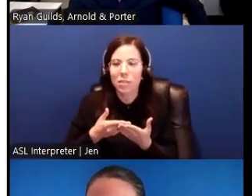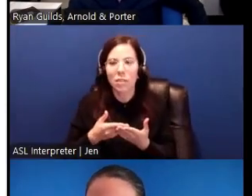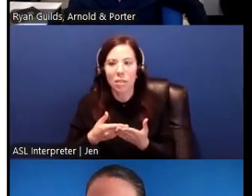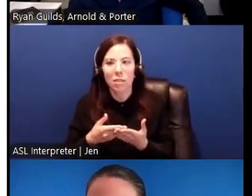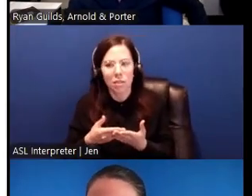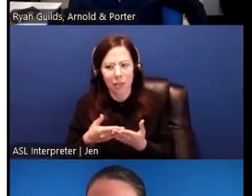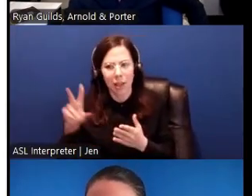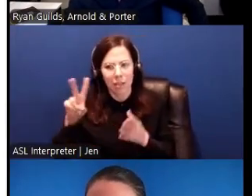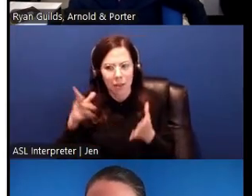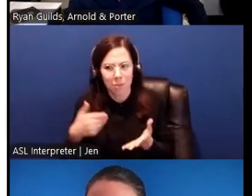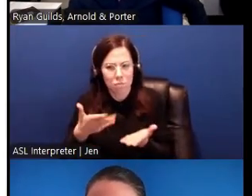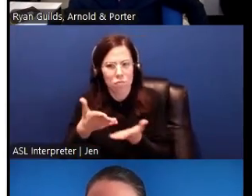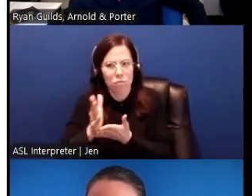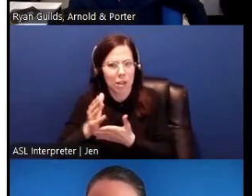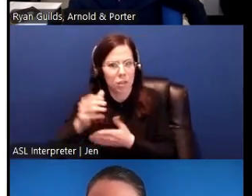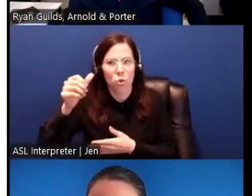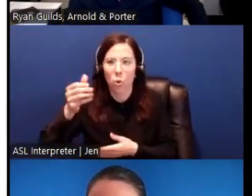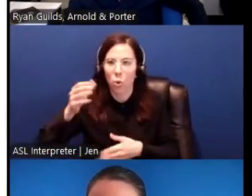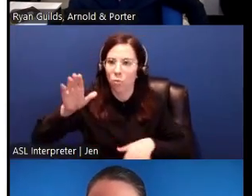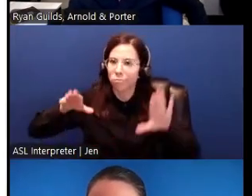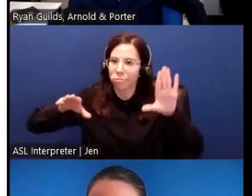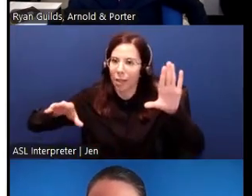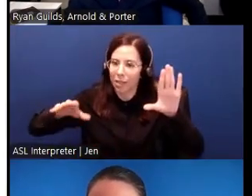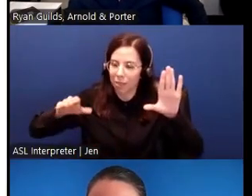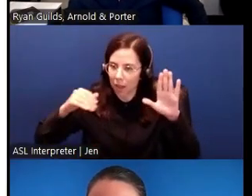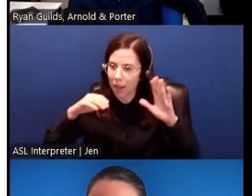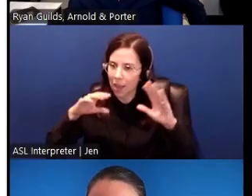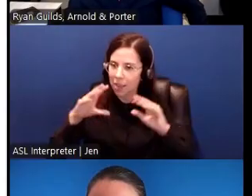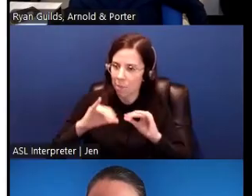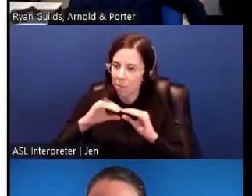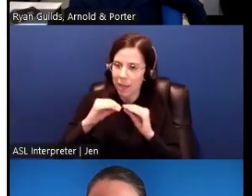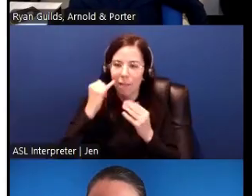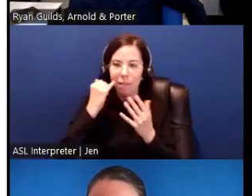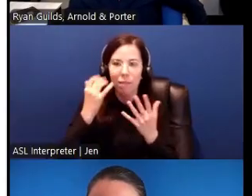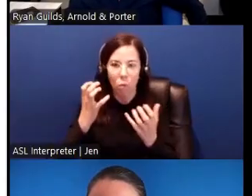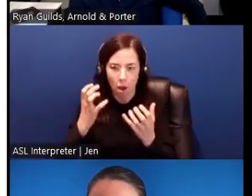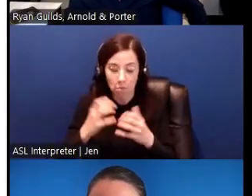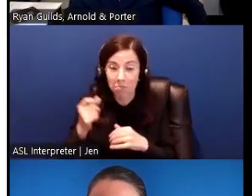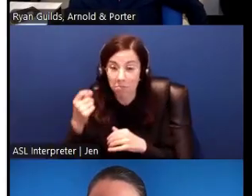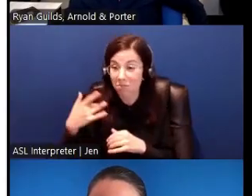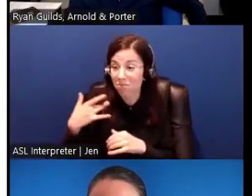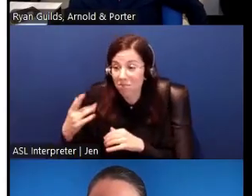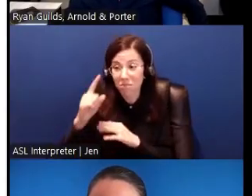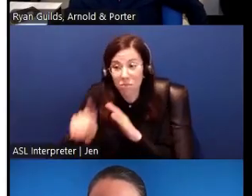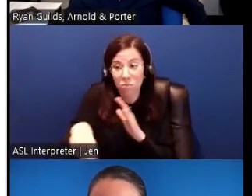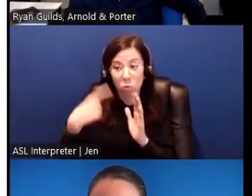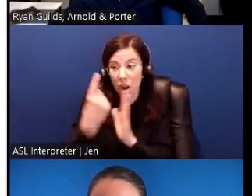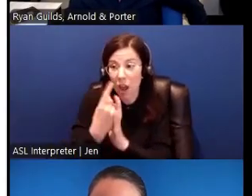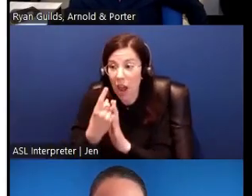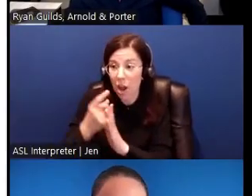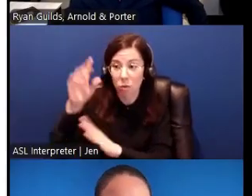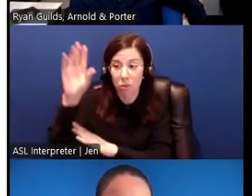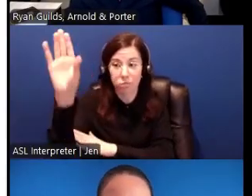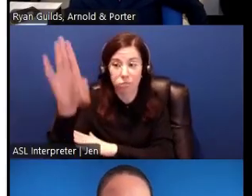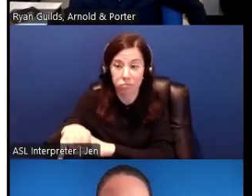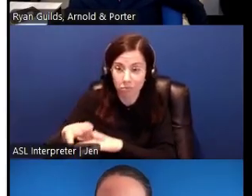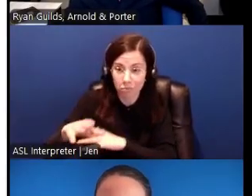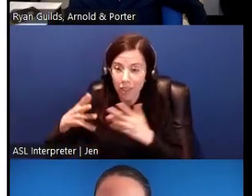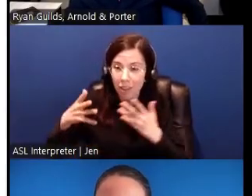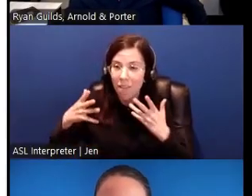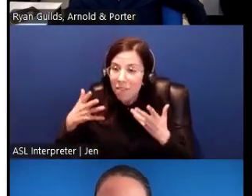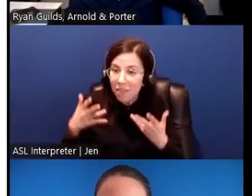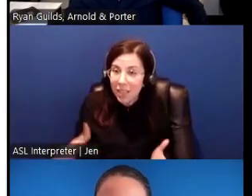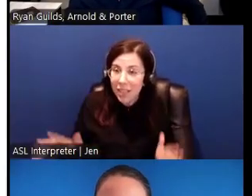testify at that proceeding if they so choose. So they are largely an hour long, 45 minutes long, and after which